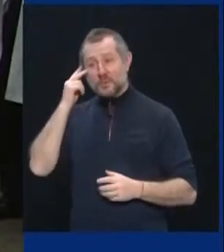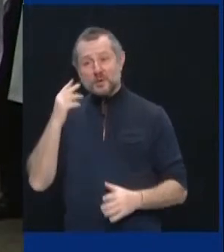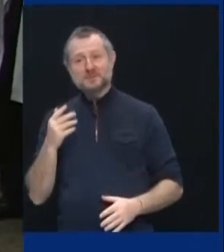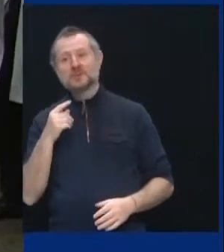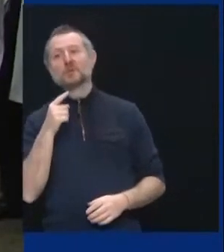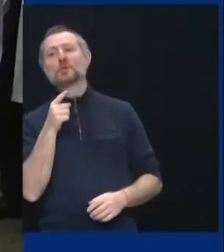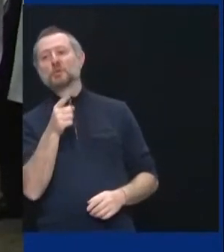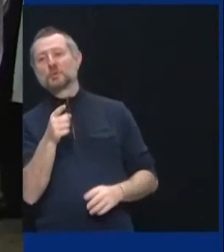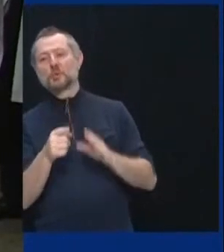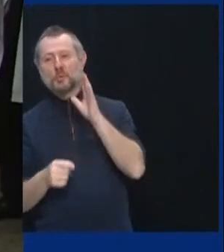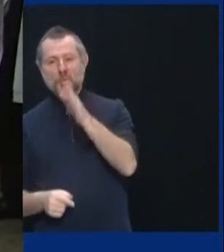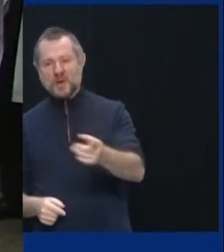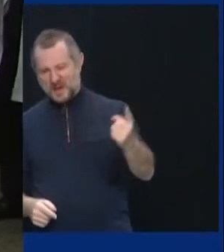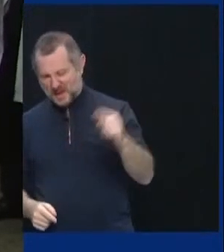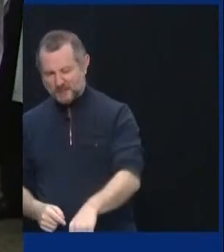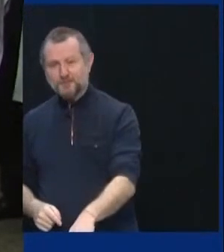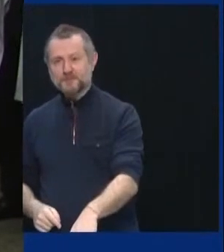then.